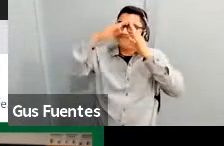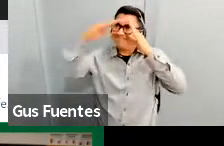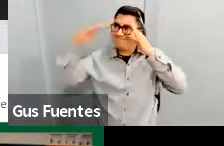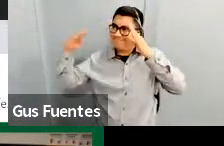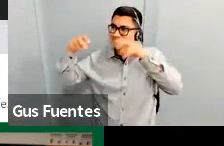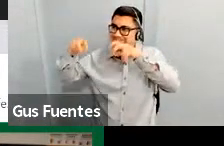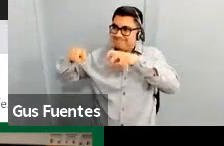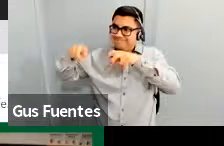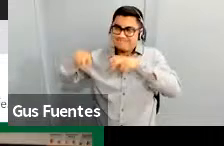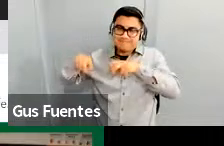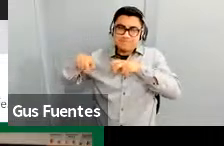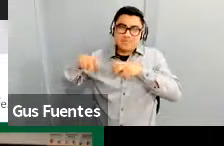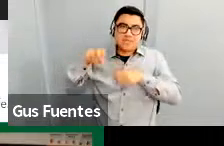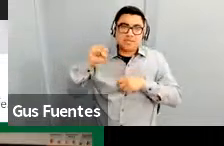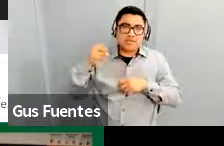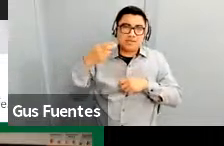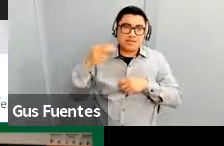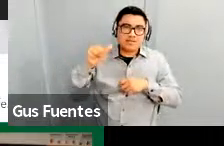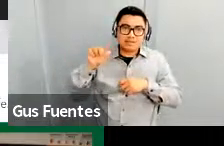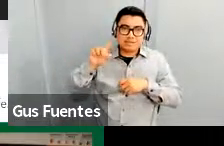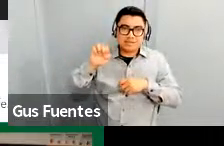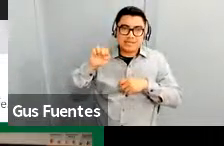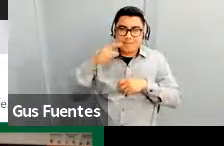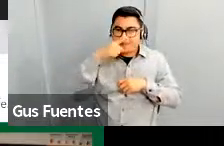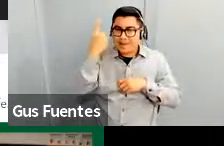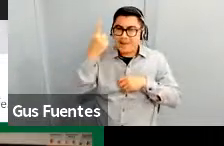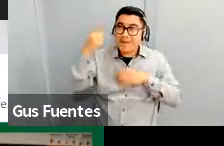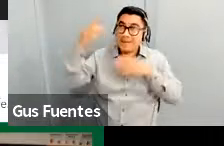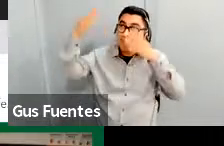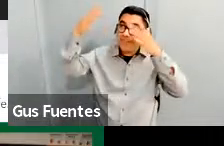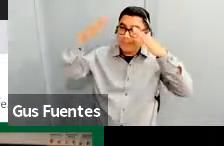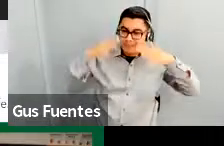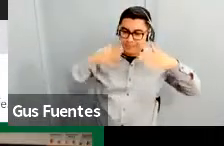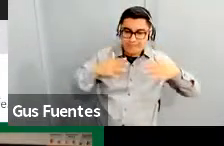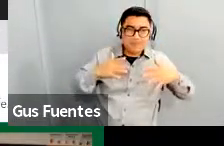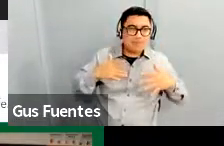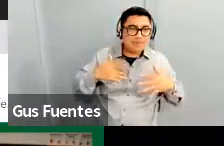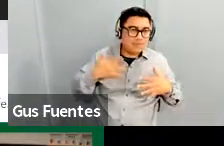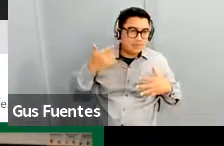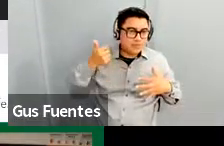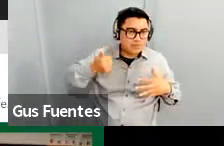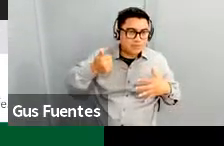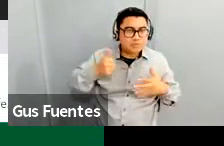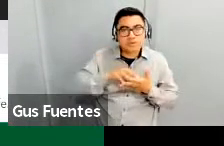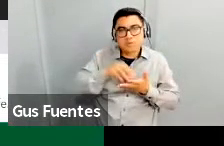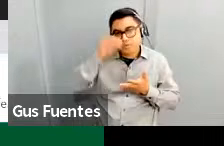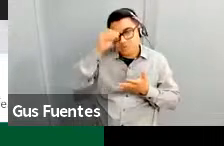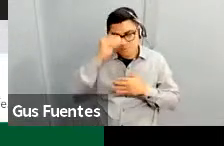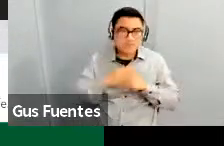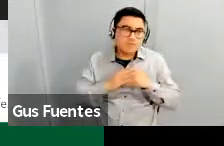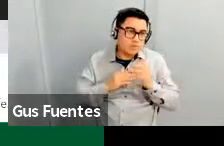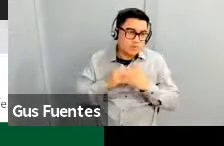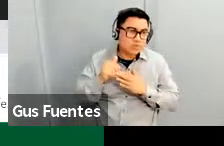they require stakeholder input. So we are rolling that into this process here.